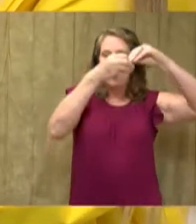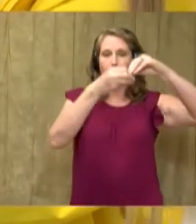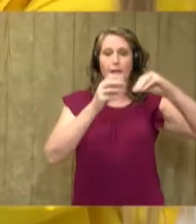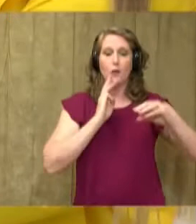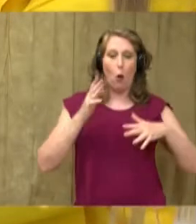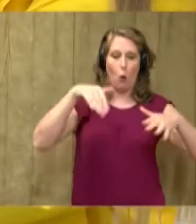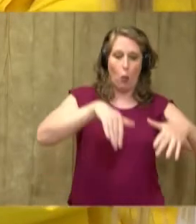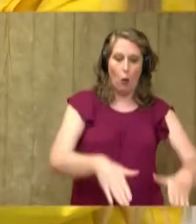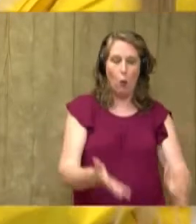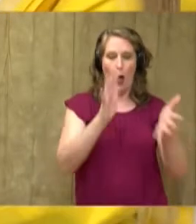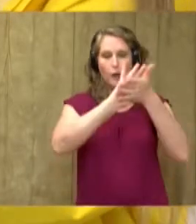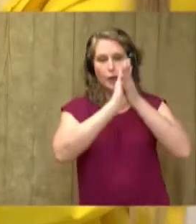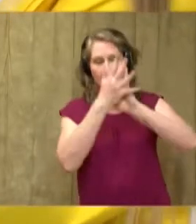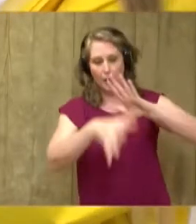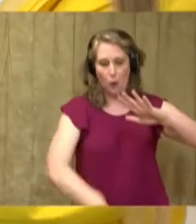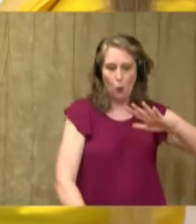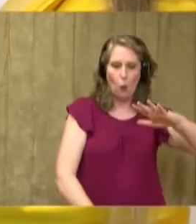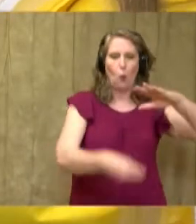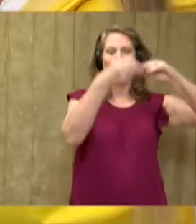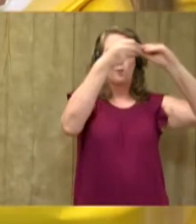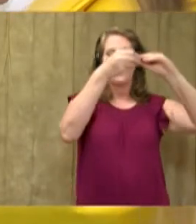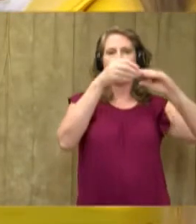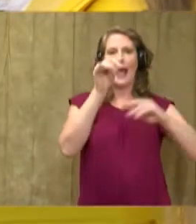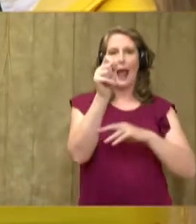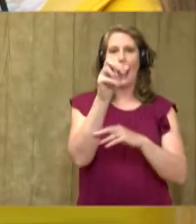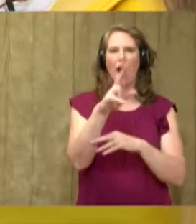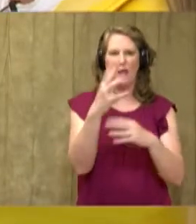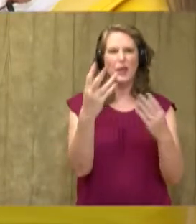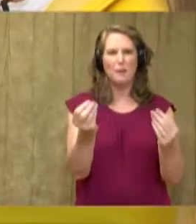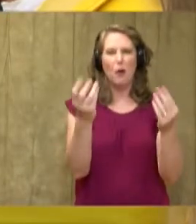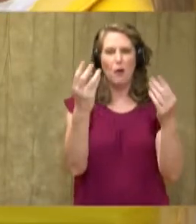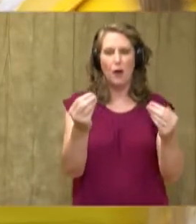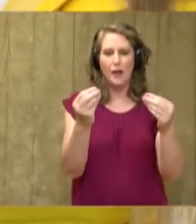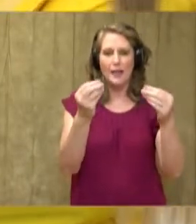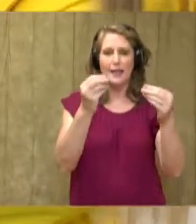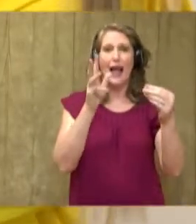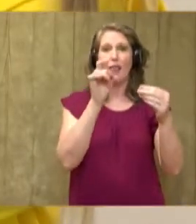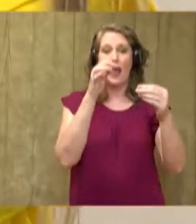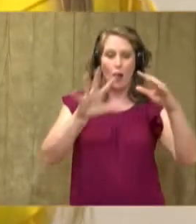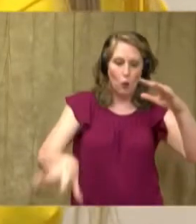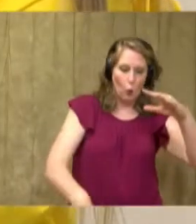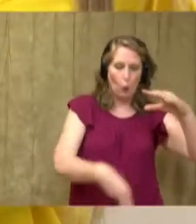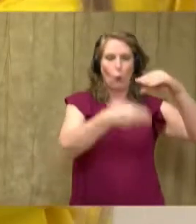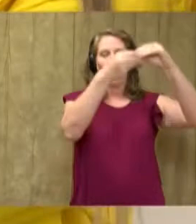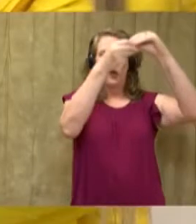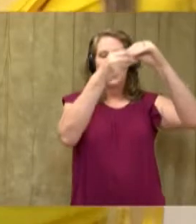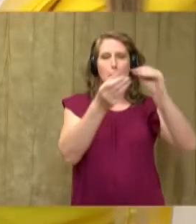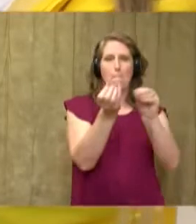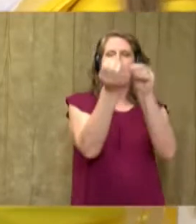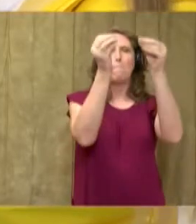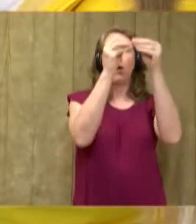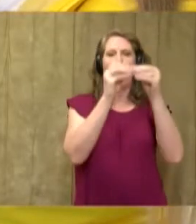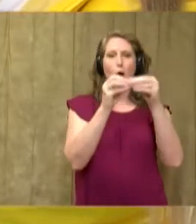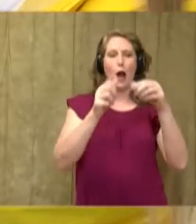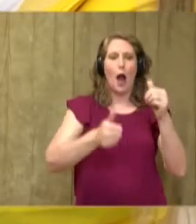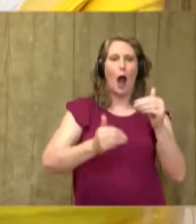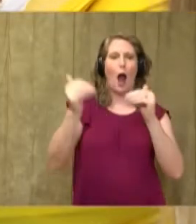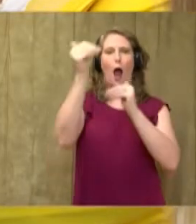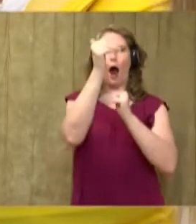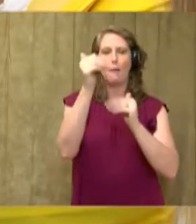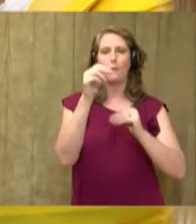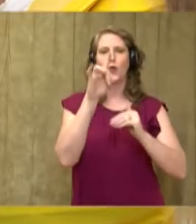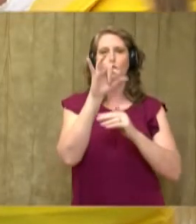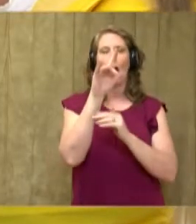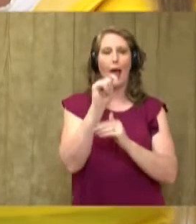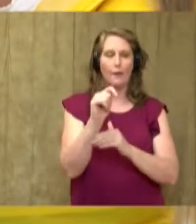water into moist air. The rising air creates even more of an updraft. Even